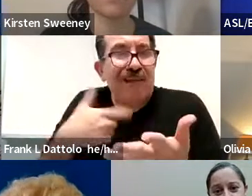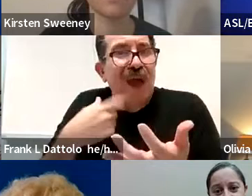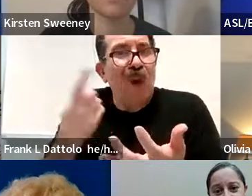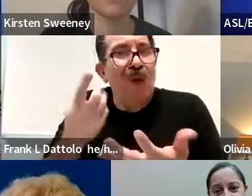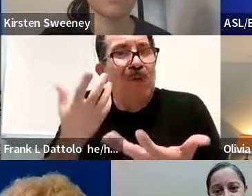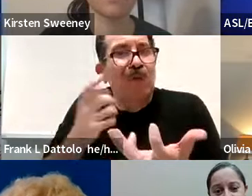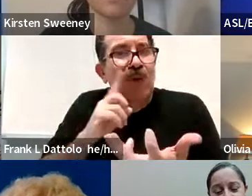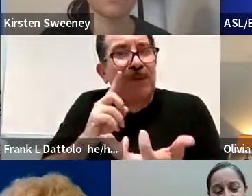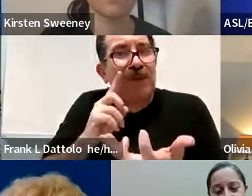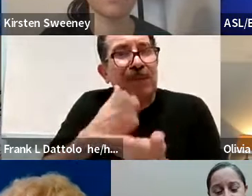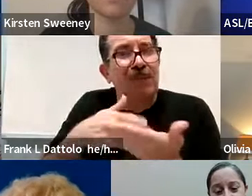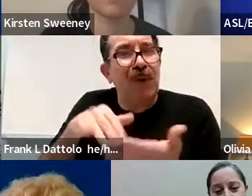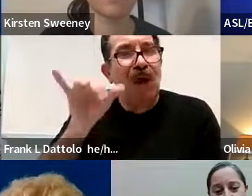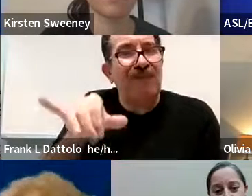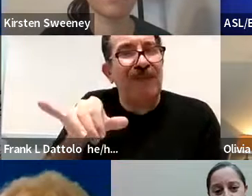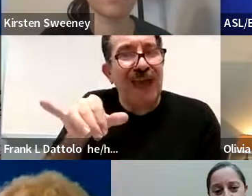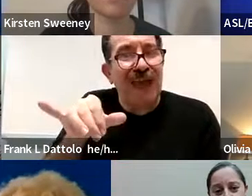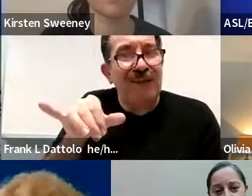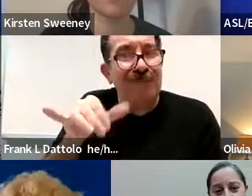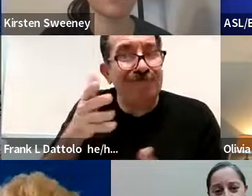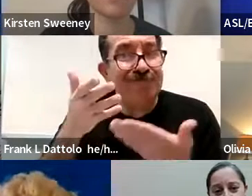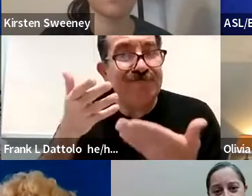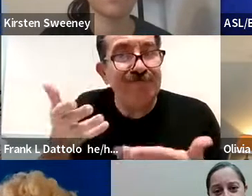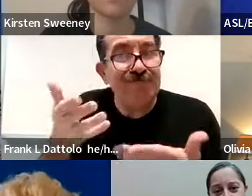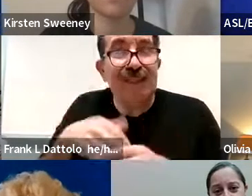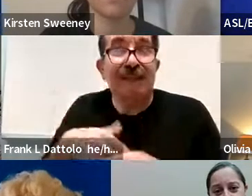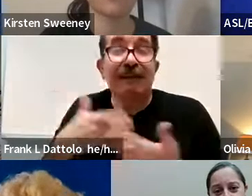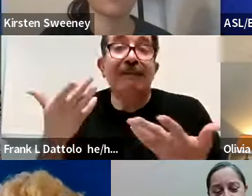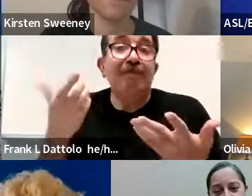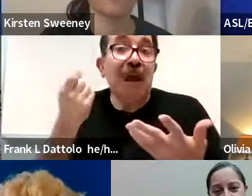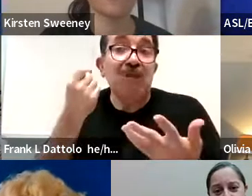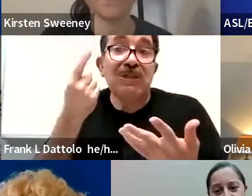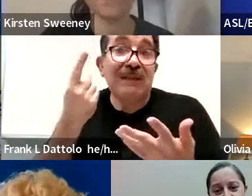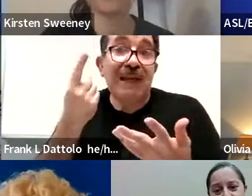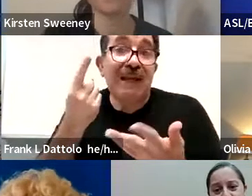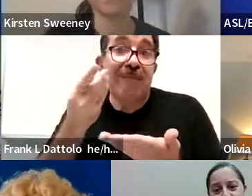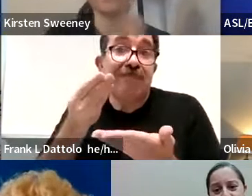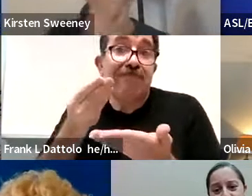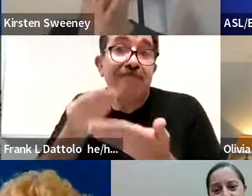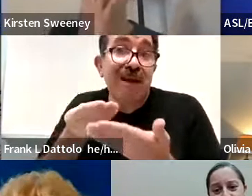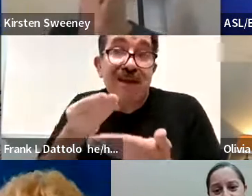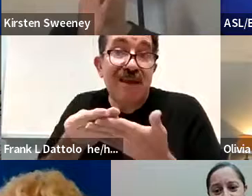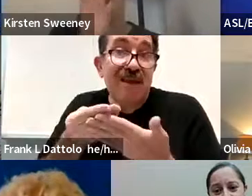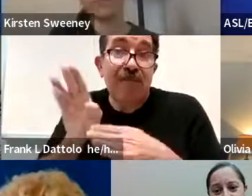They picked that original cast for a reason. So I want to be part of that.